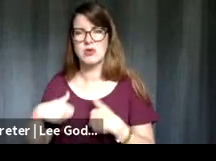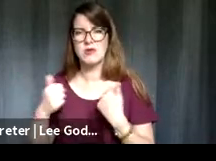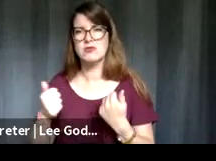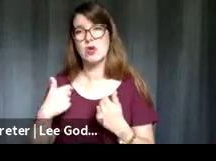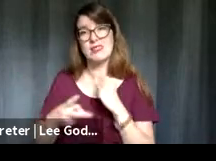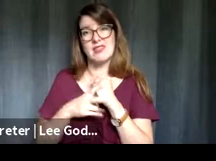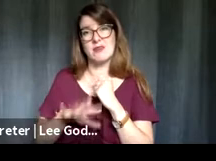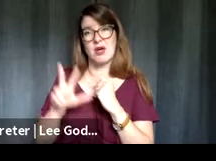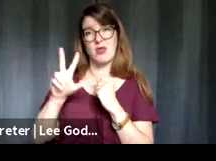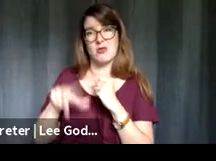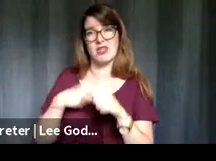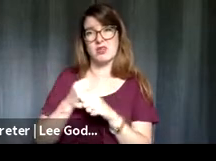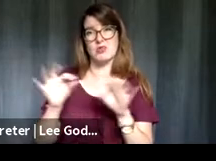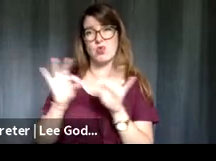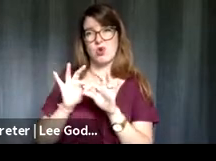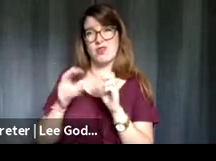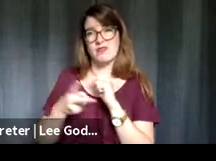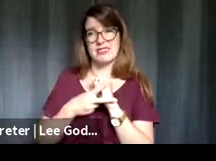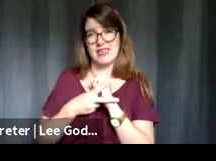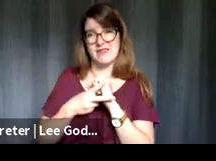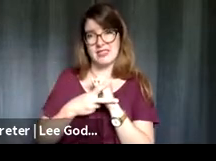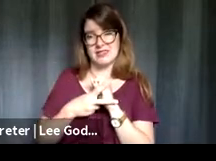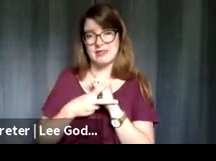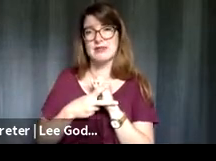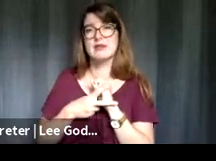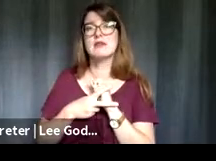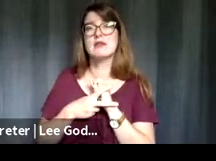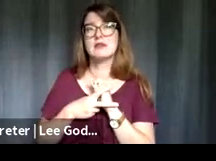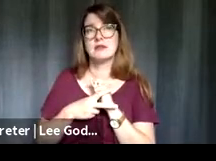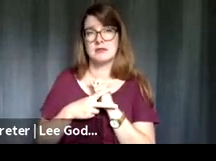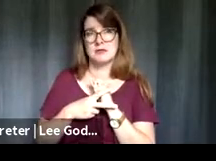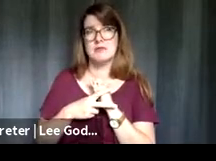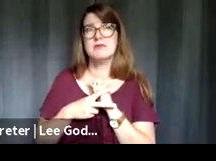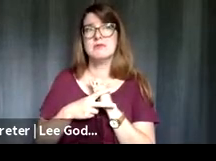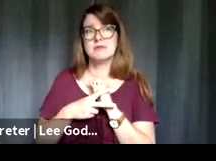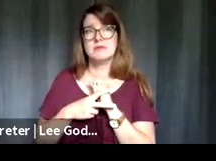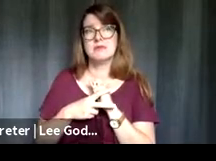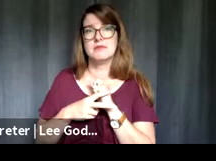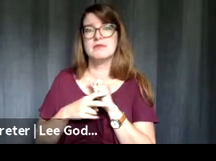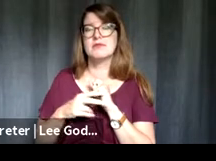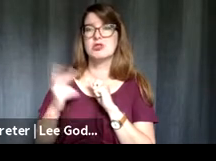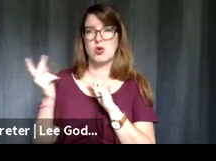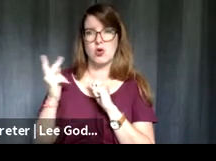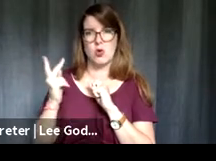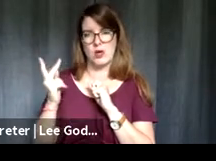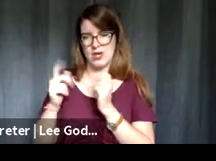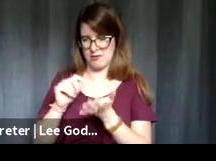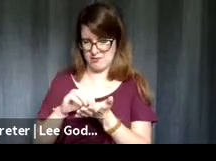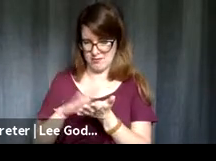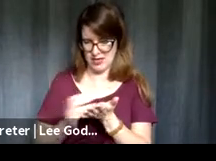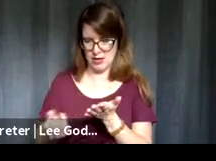in savings. And so Kathy and I first decided how much is enough. And we wrote down that number. I put this in my